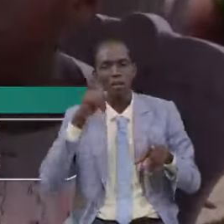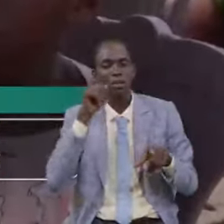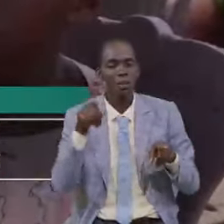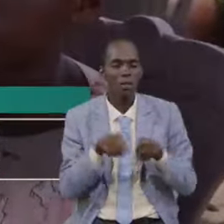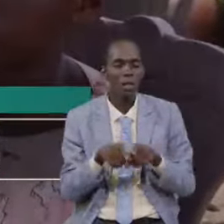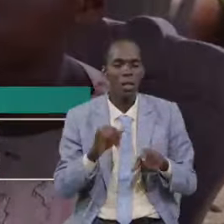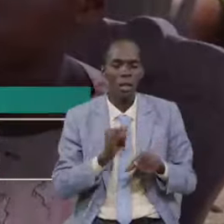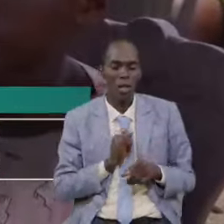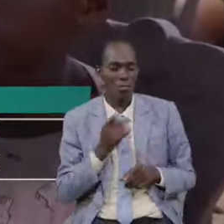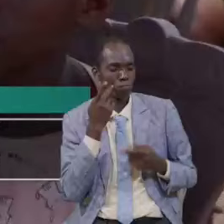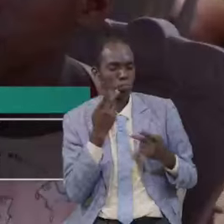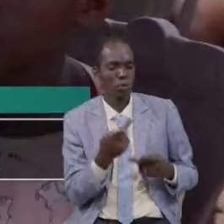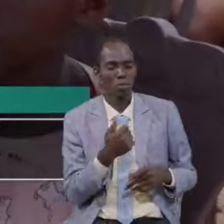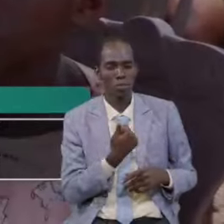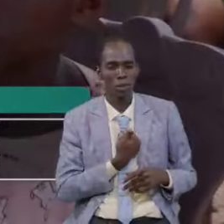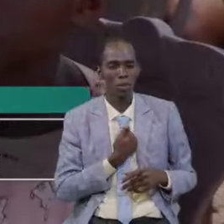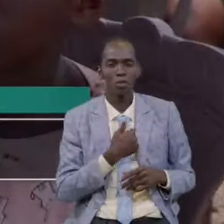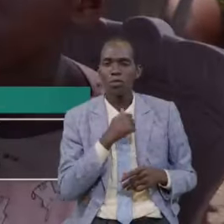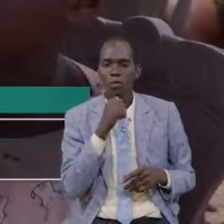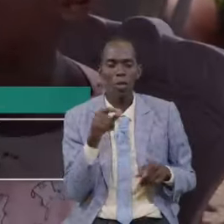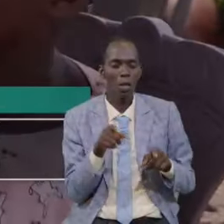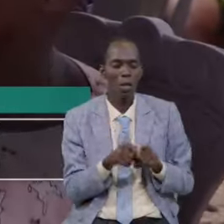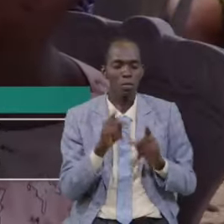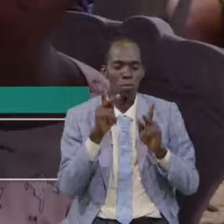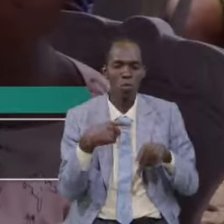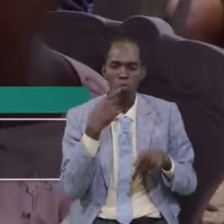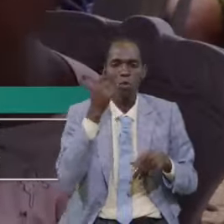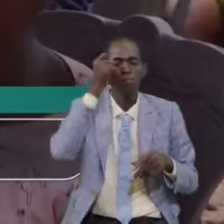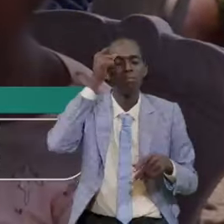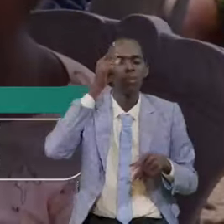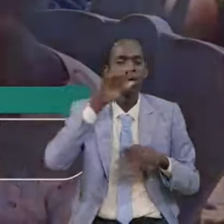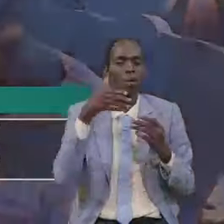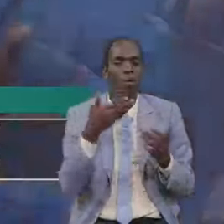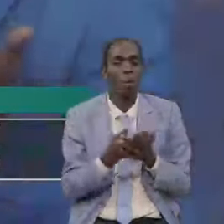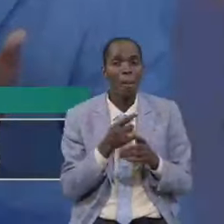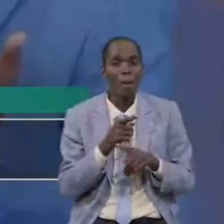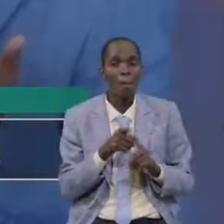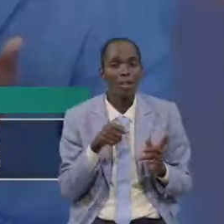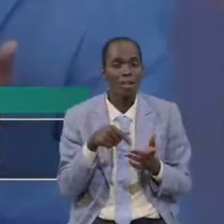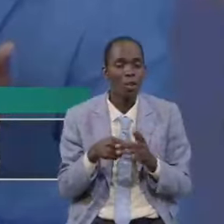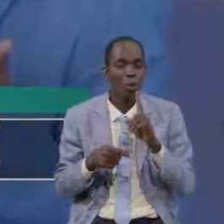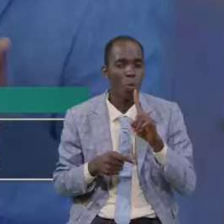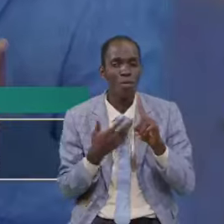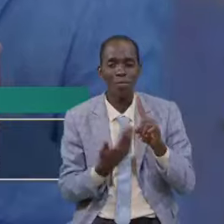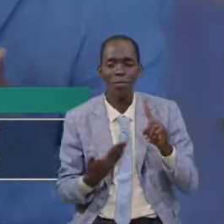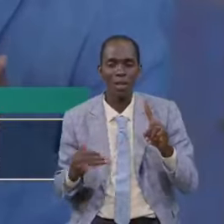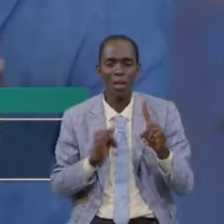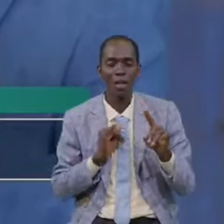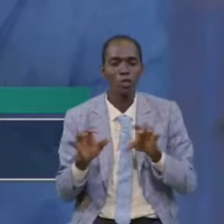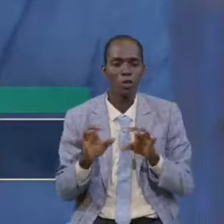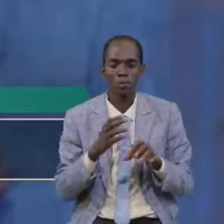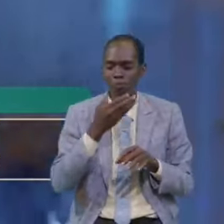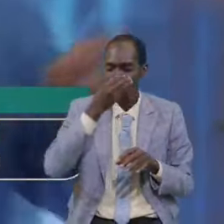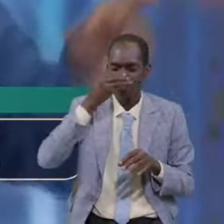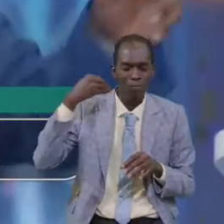of that, I'm not retiring. But this one thing I do, forgetting those things which are